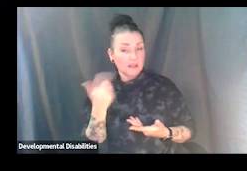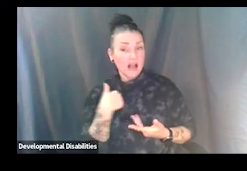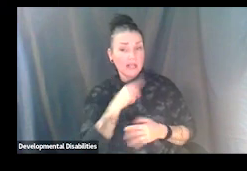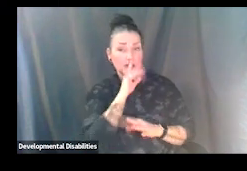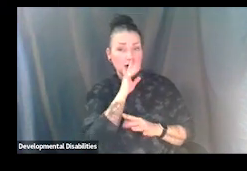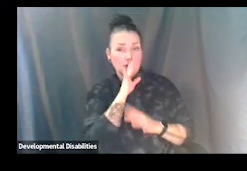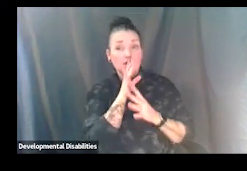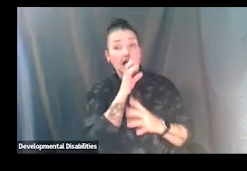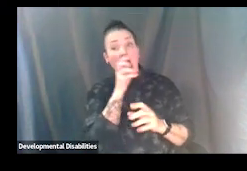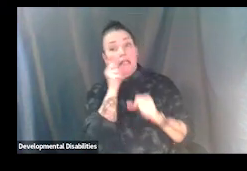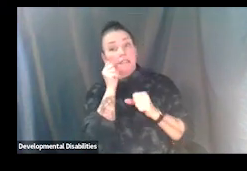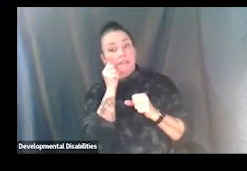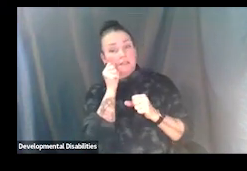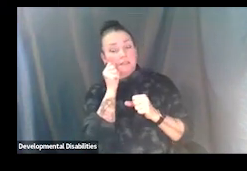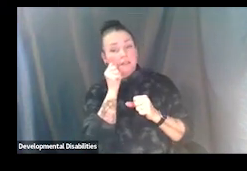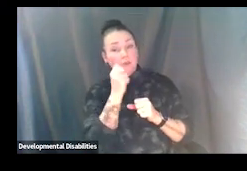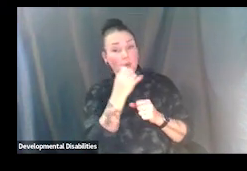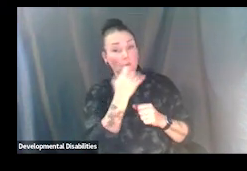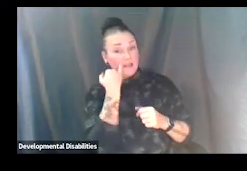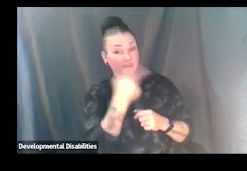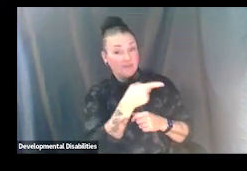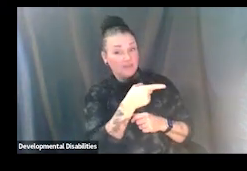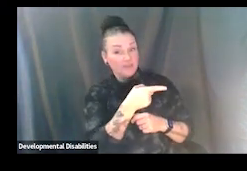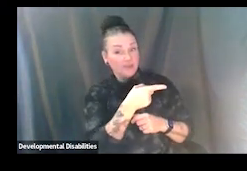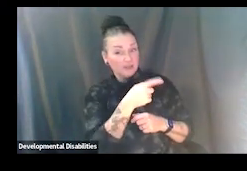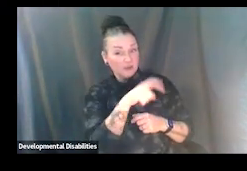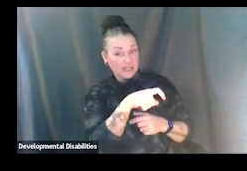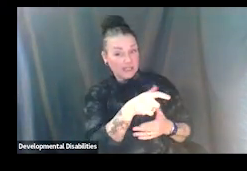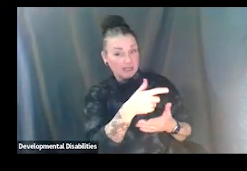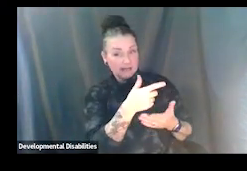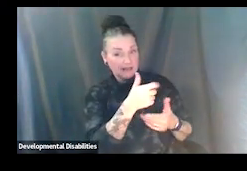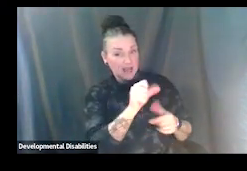just give me the high sign or something.